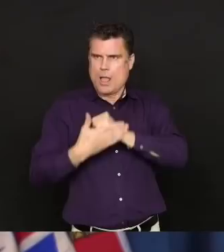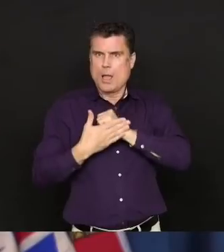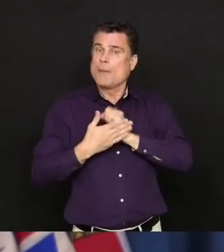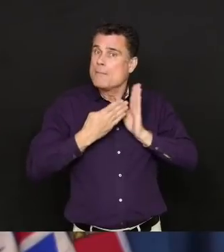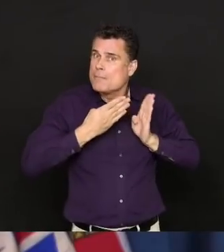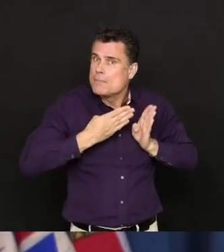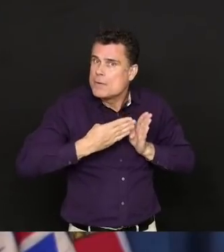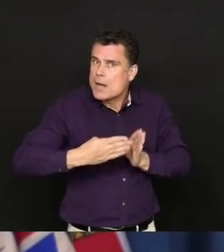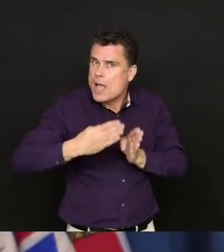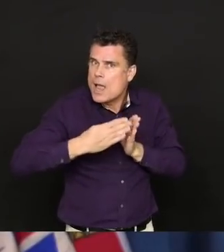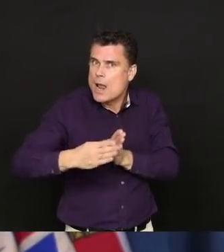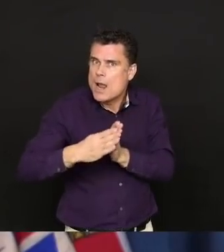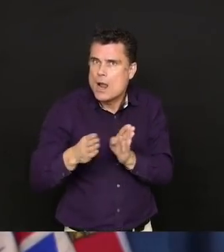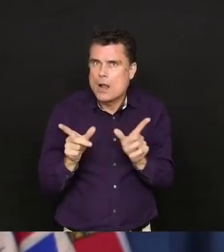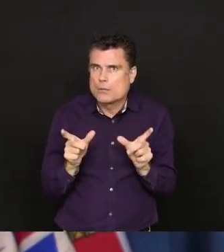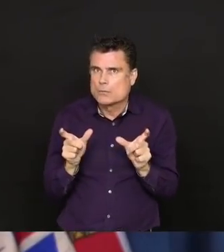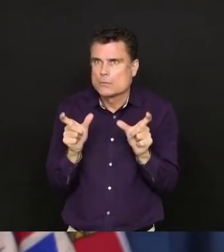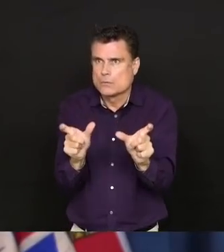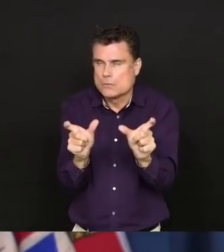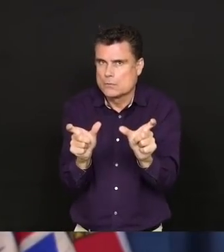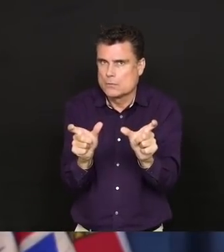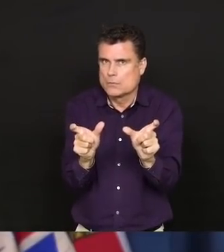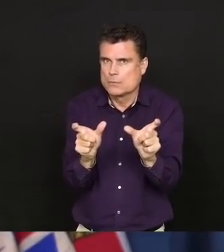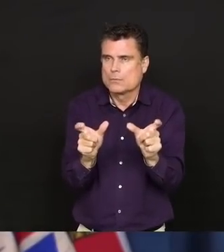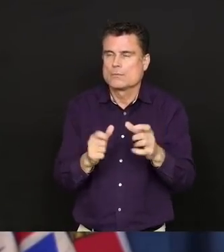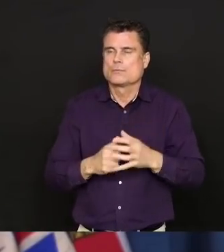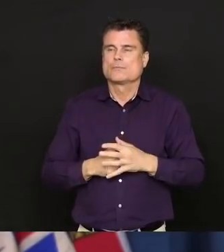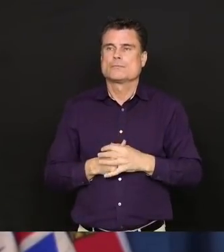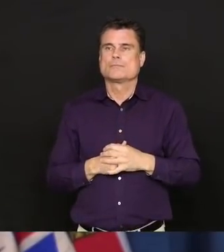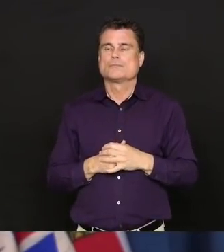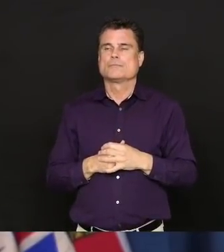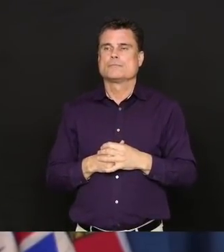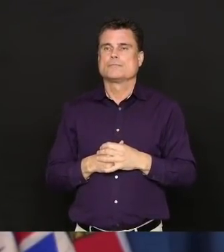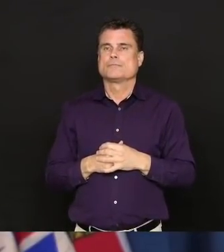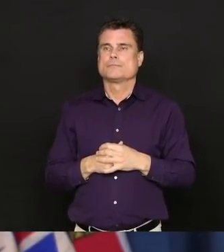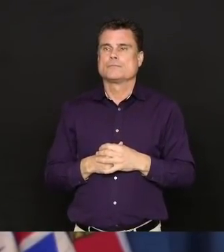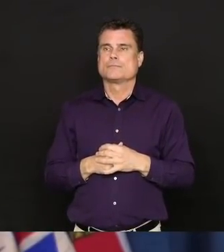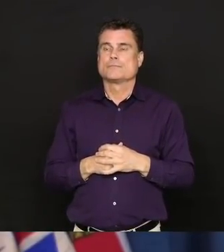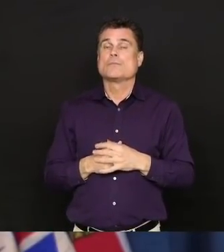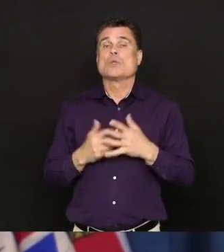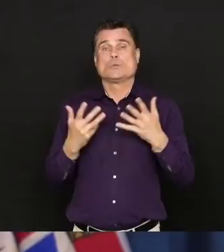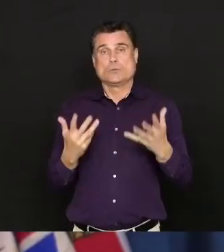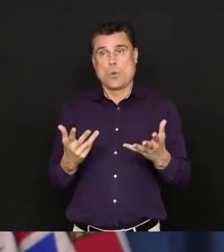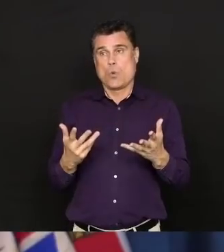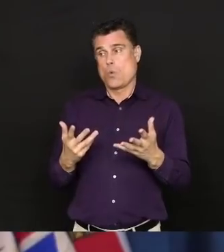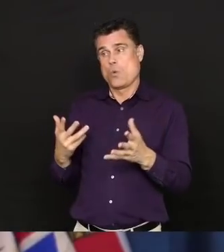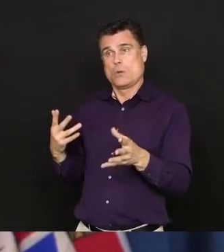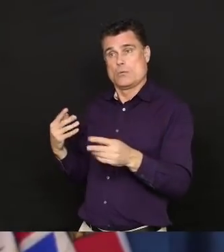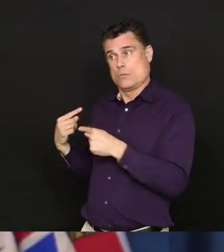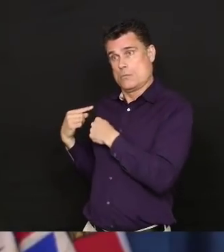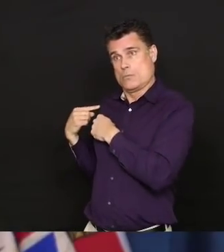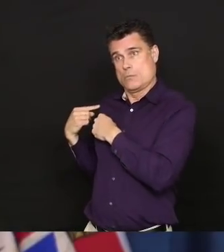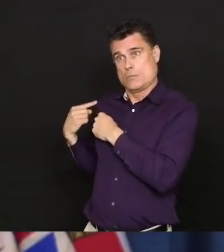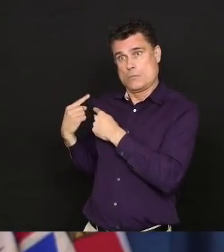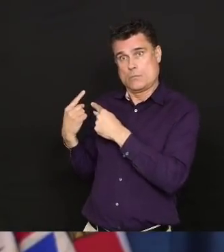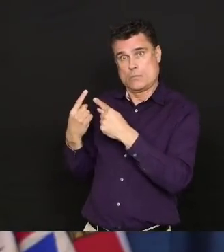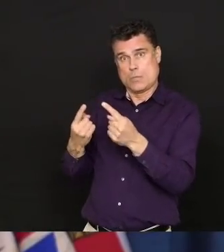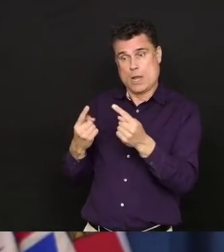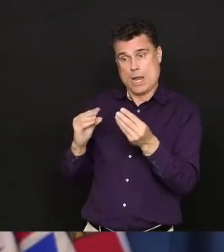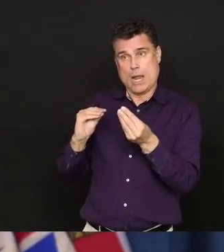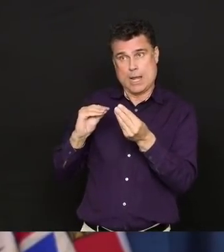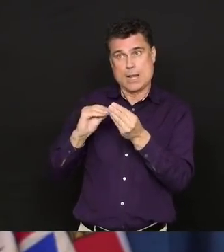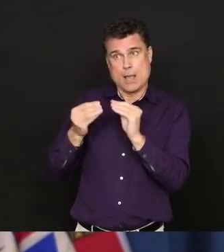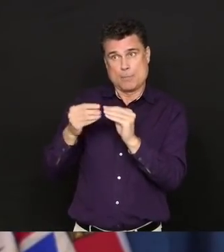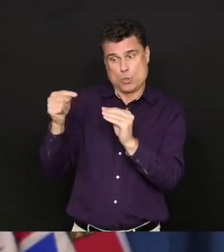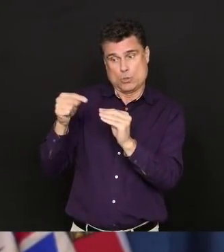so that we can meet those scenarios no matter what happens. And our numbers tell the story of what happens. You